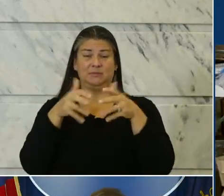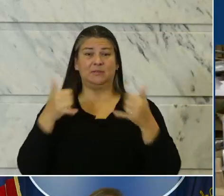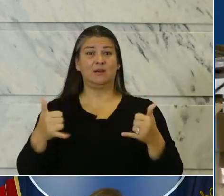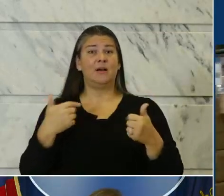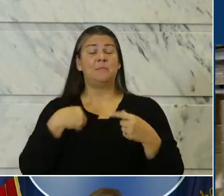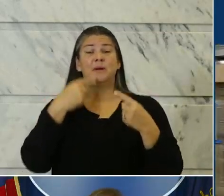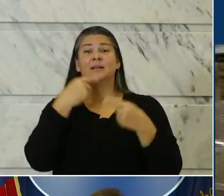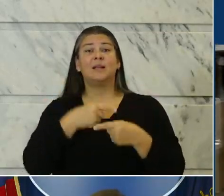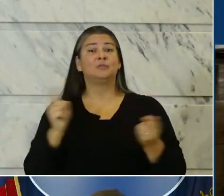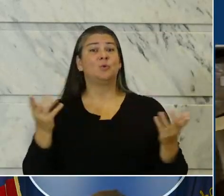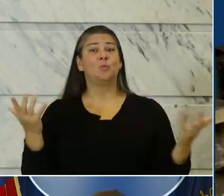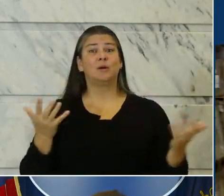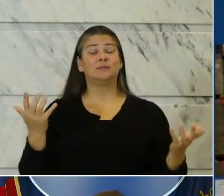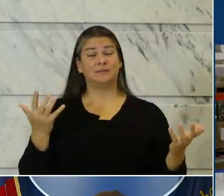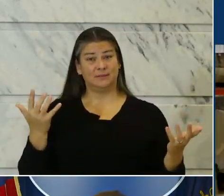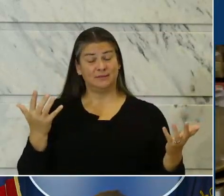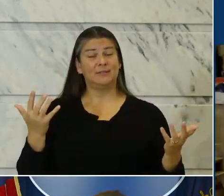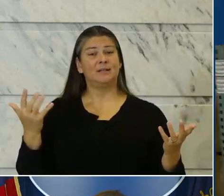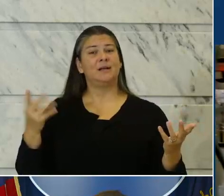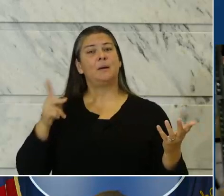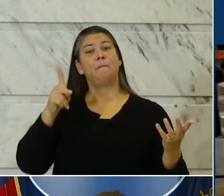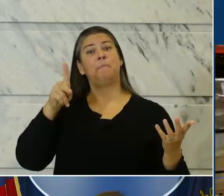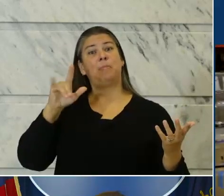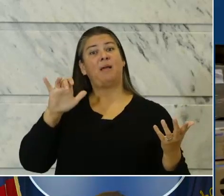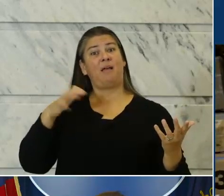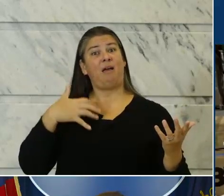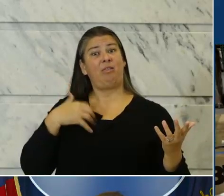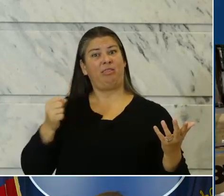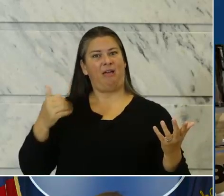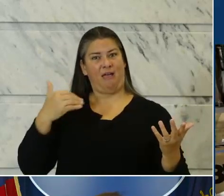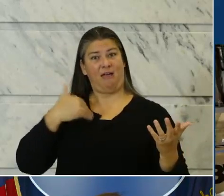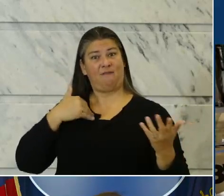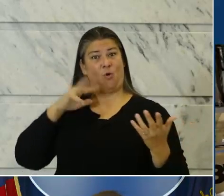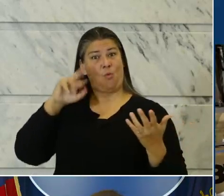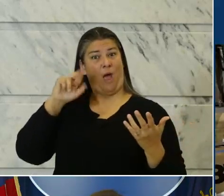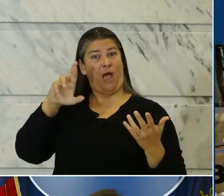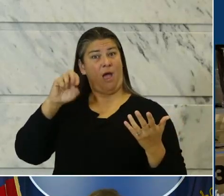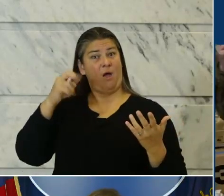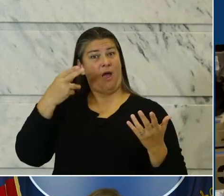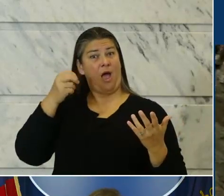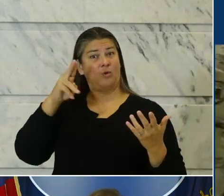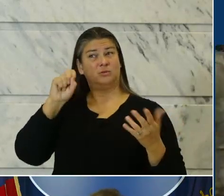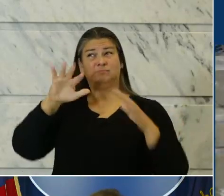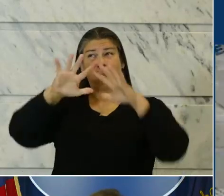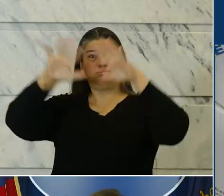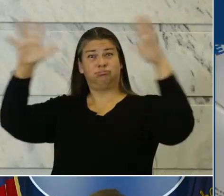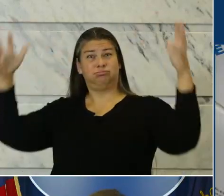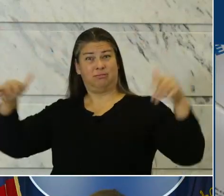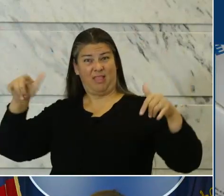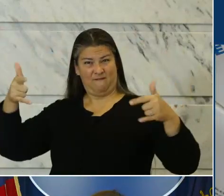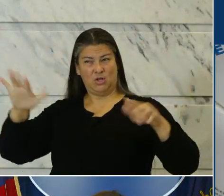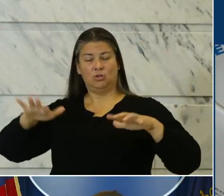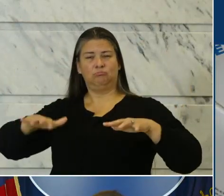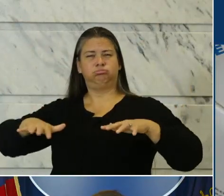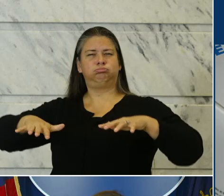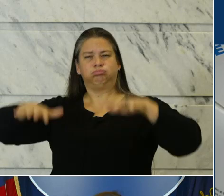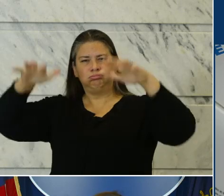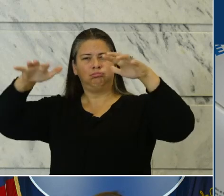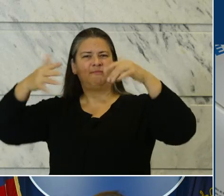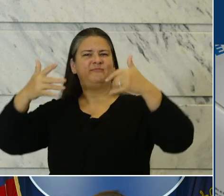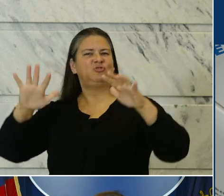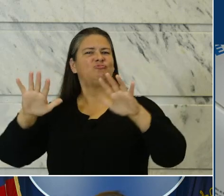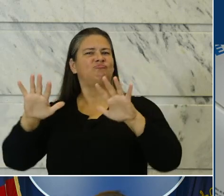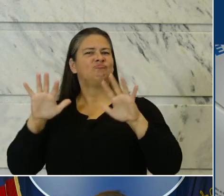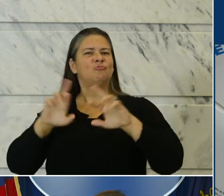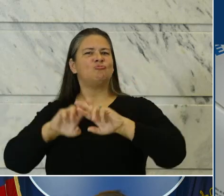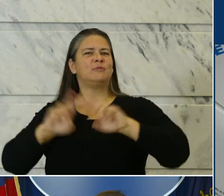has completed the stockpile. There is enough PPE in Kentucky for a 120-day surge. Governor